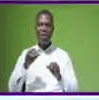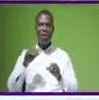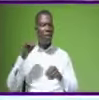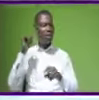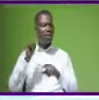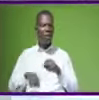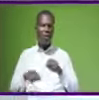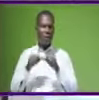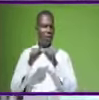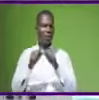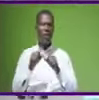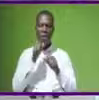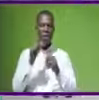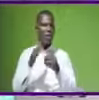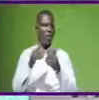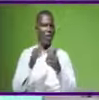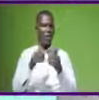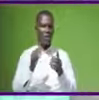and easy.